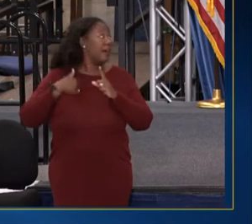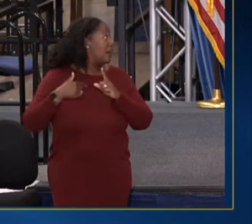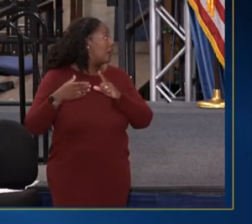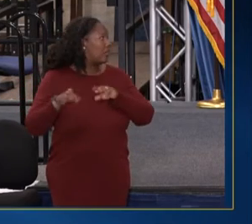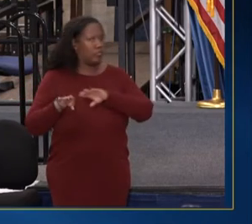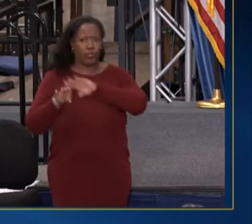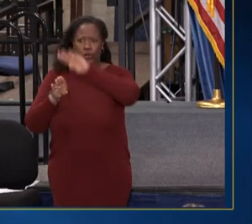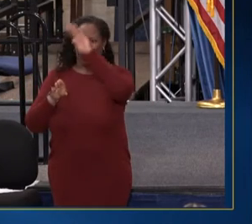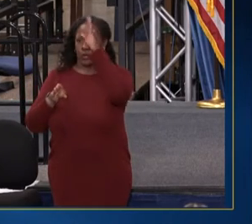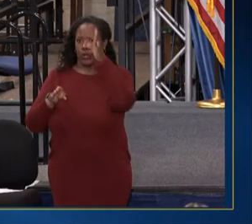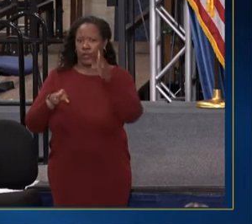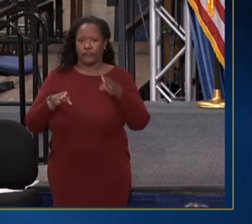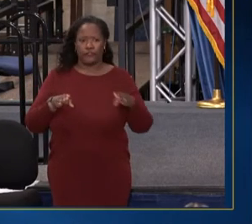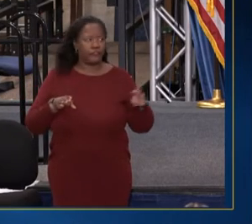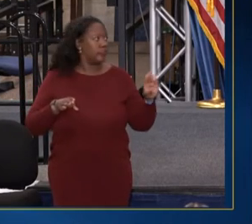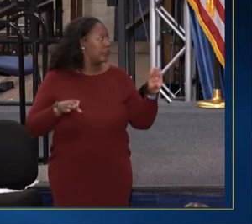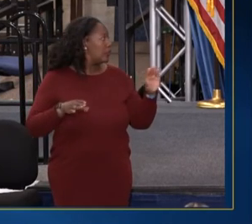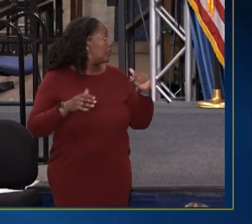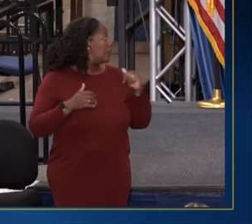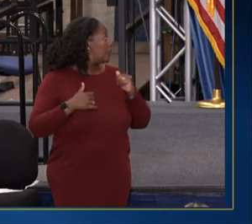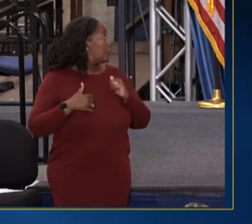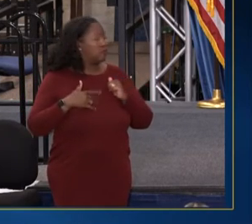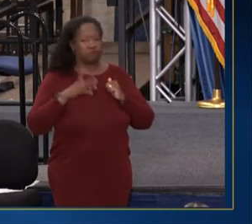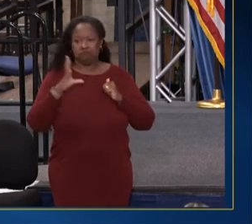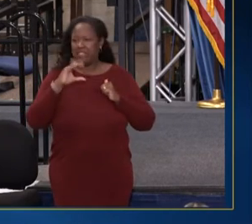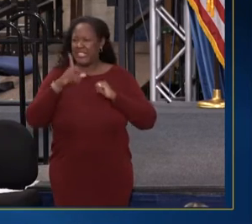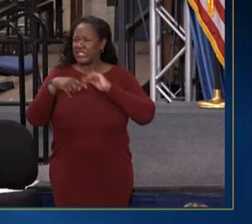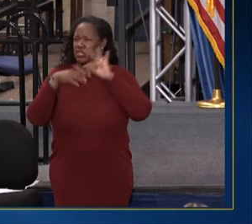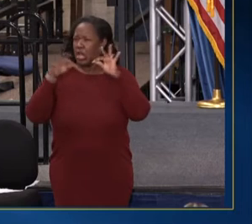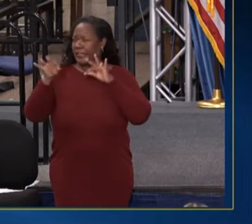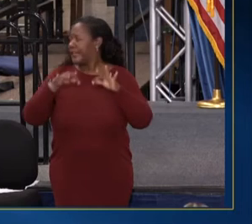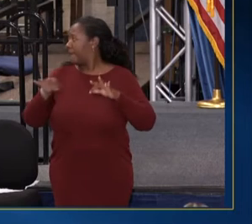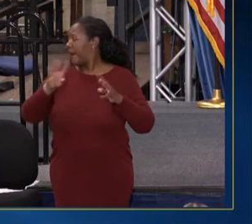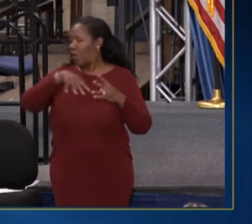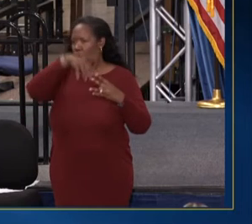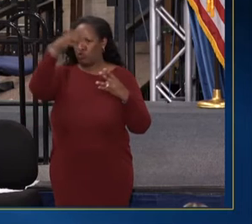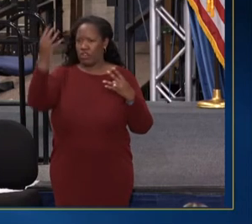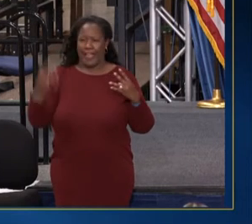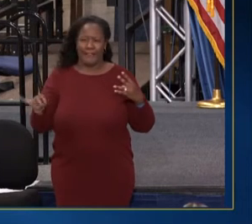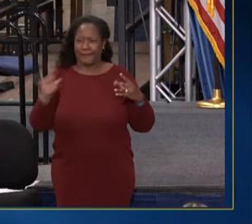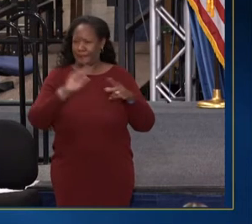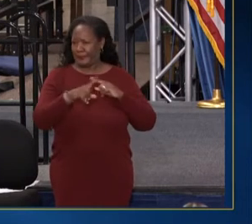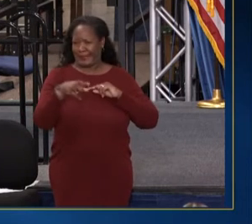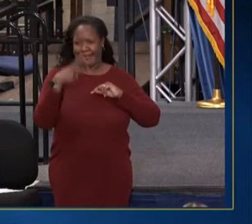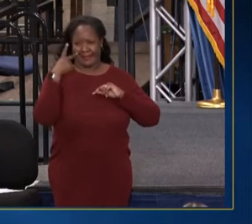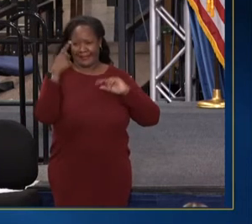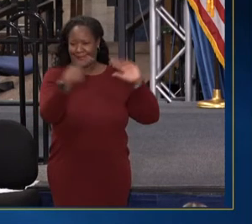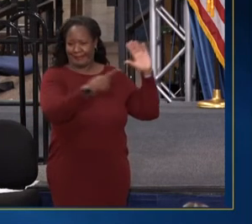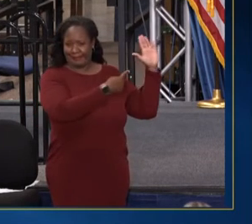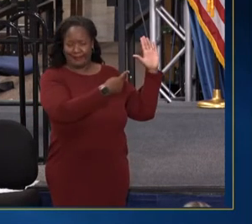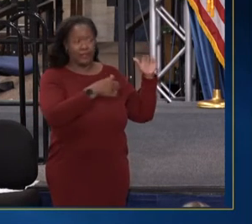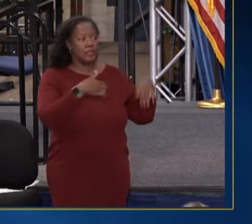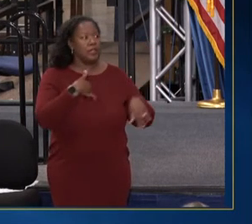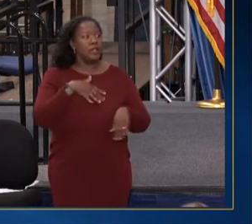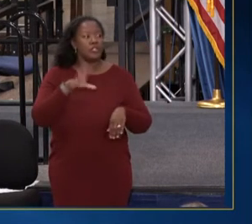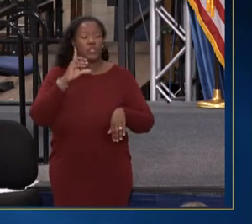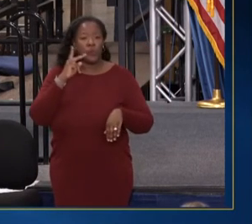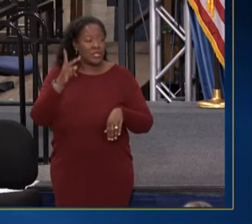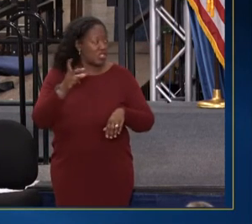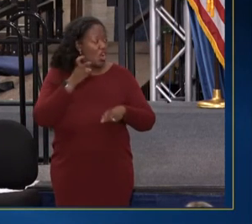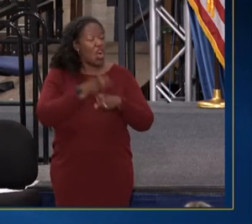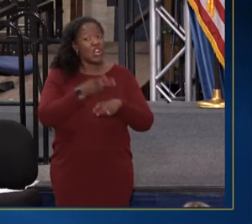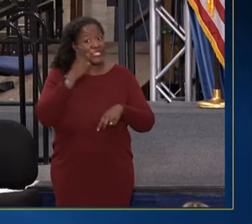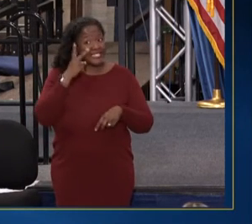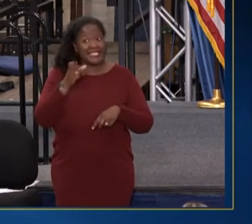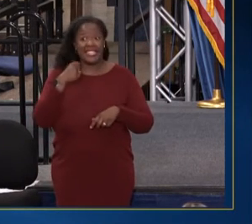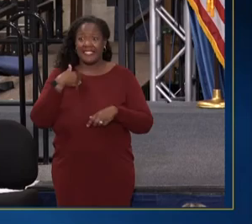going down. So that orange line represents the average number of cases per day in the US. And you can see that it's really hard to see how many cases there are at the